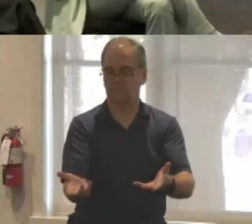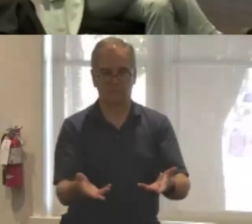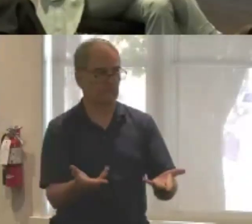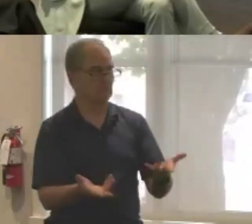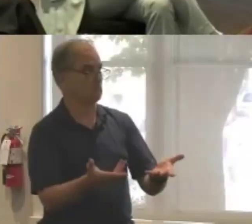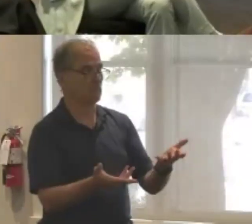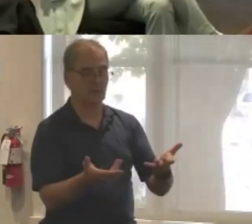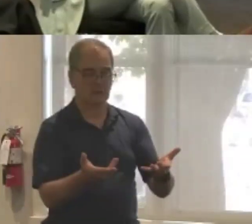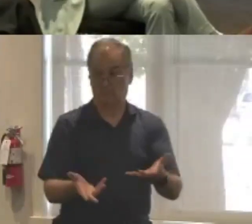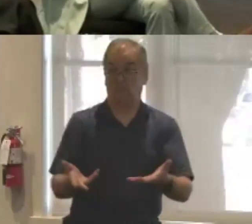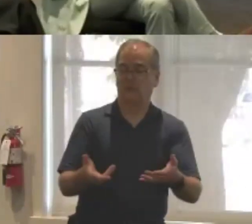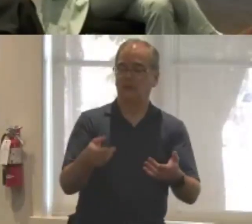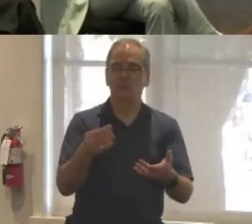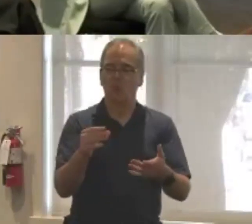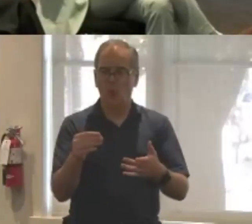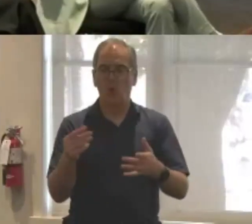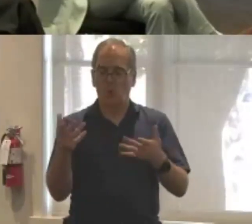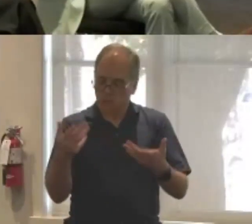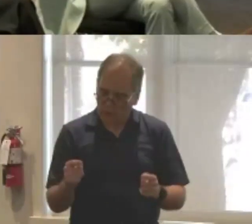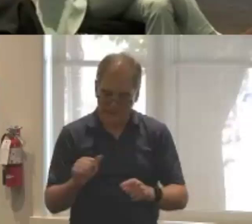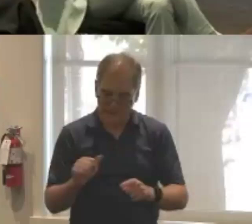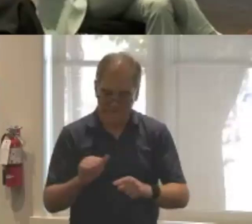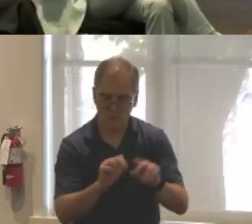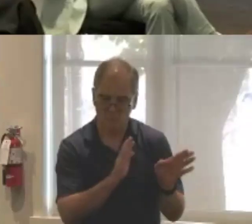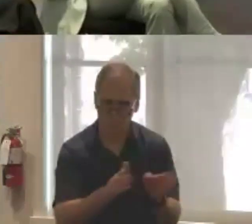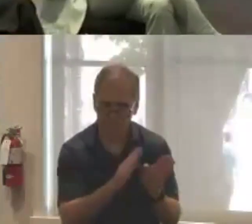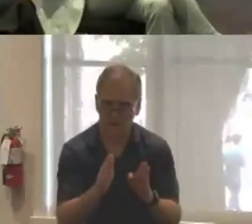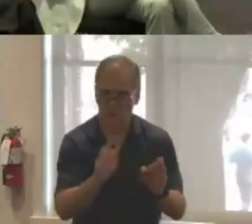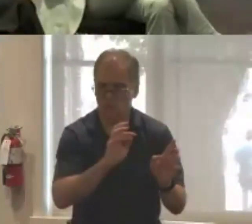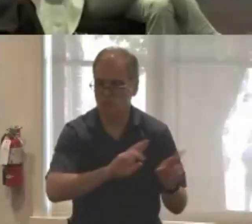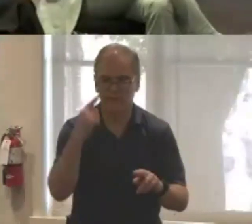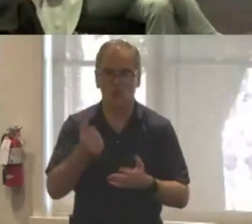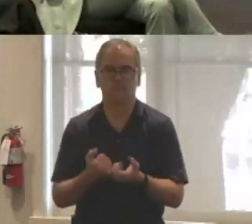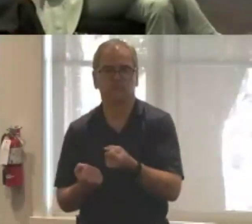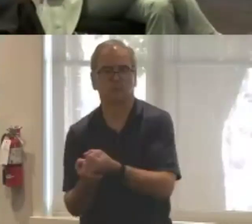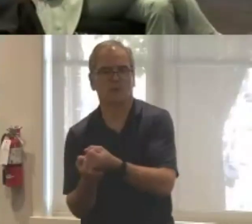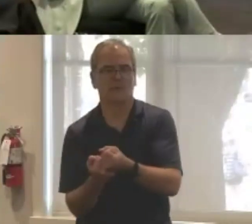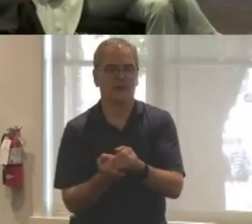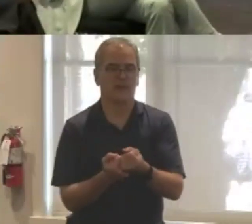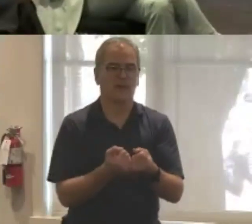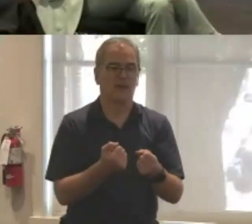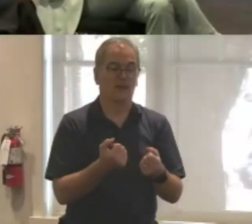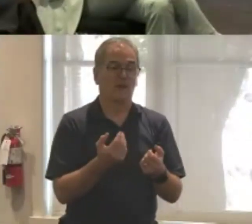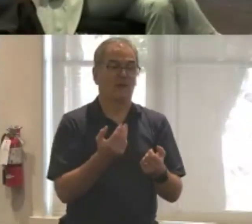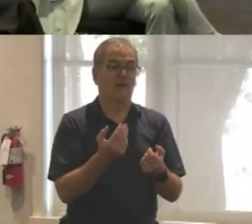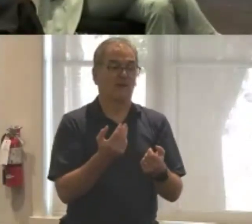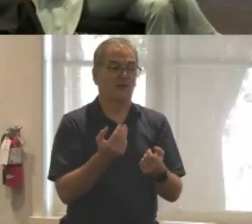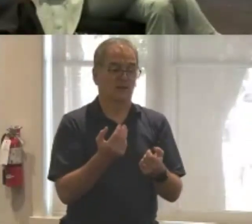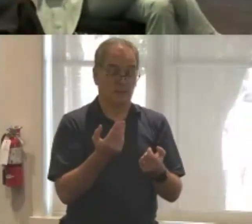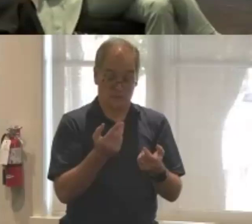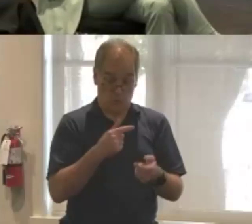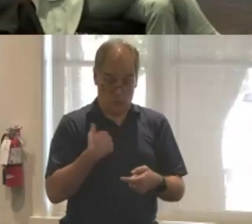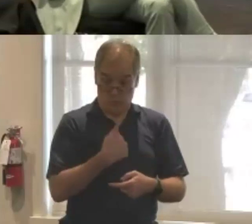in the process of navigating that, but I think at least accepting the reality that, yes, maybe we don't know all of this information.